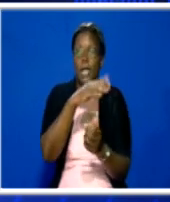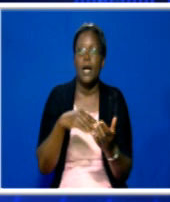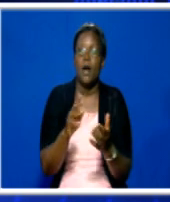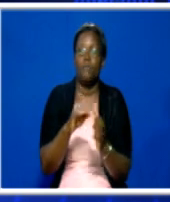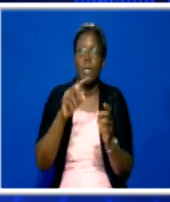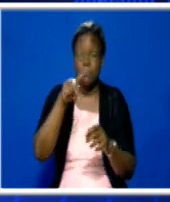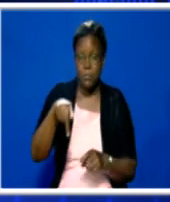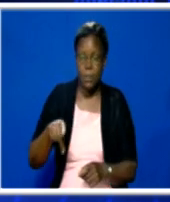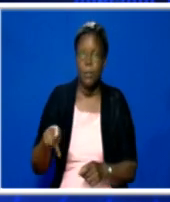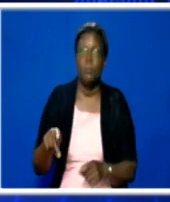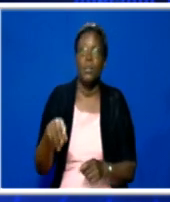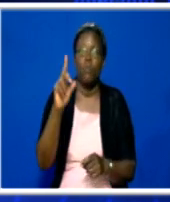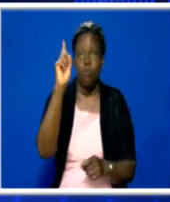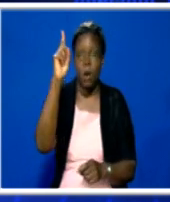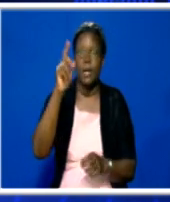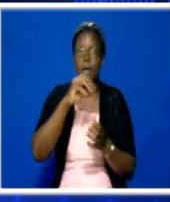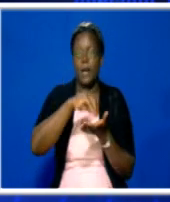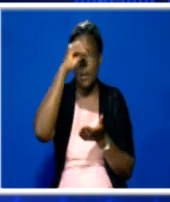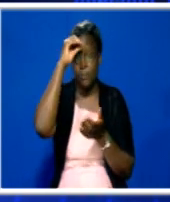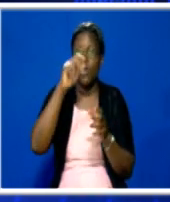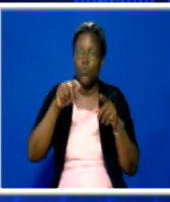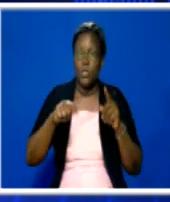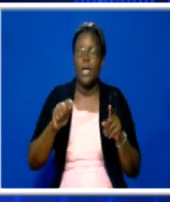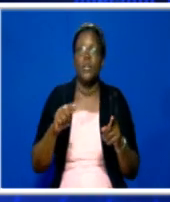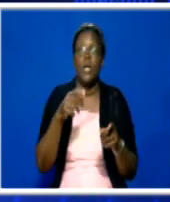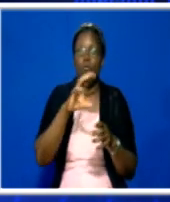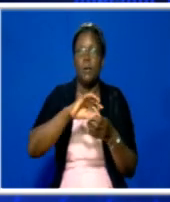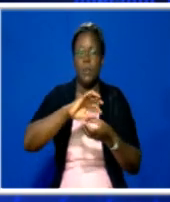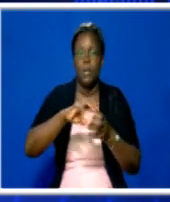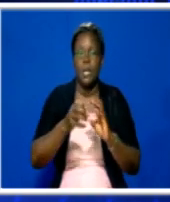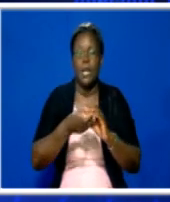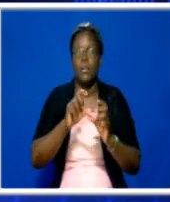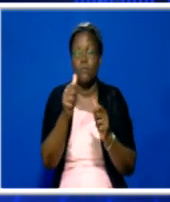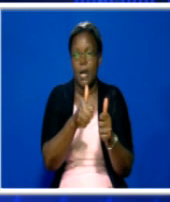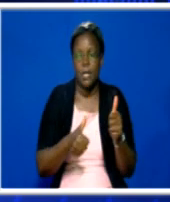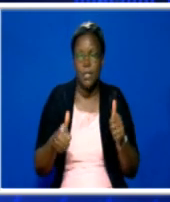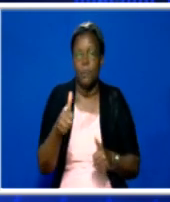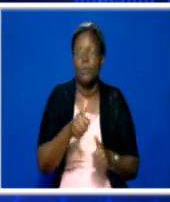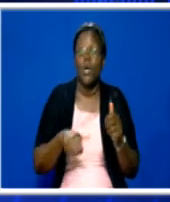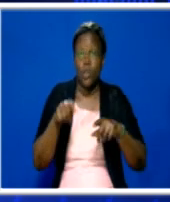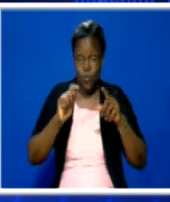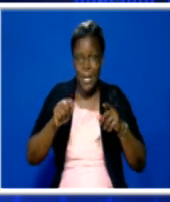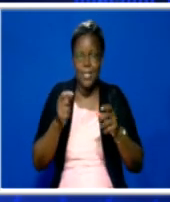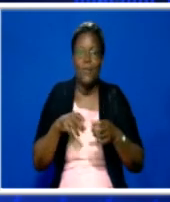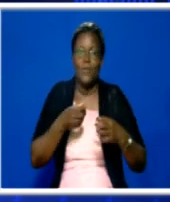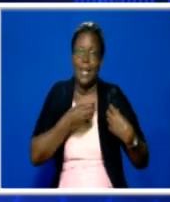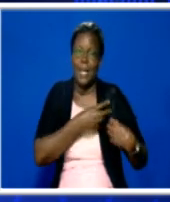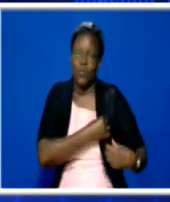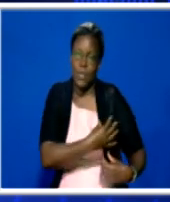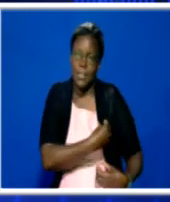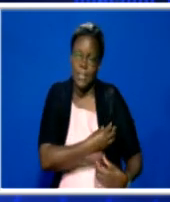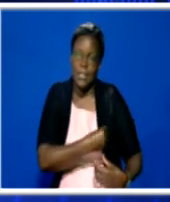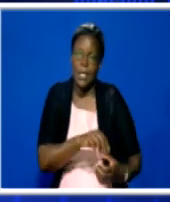pre-primary 1 learners. Today they will be handling creative activities. Today's is a very exciting one. We are